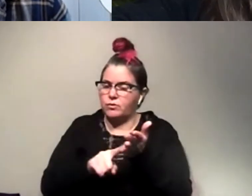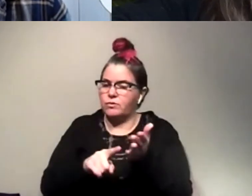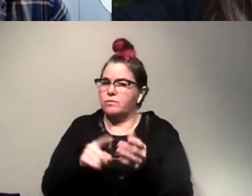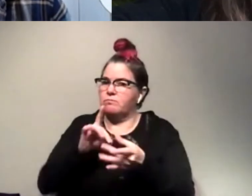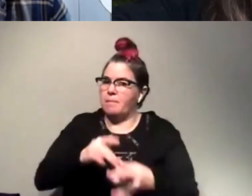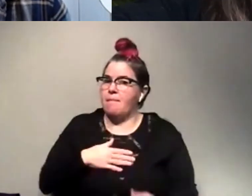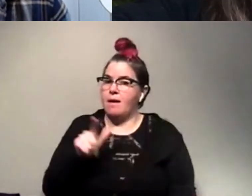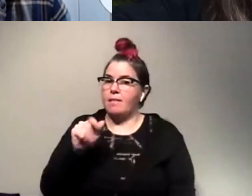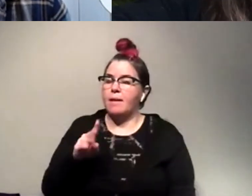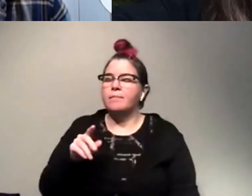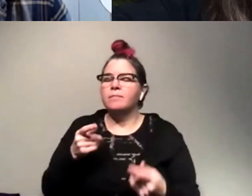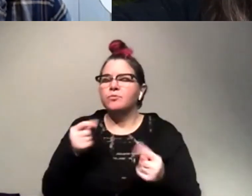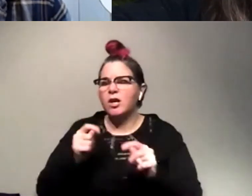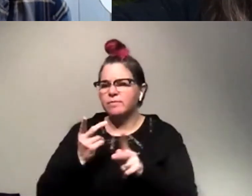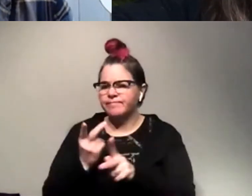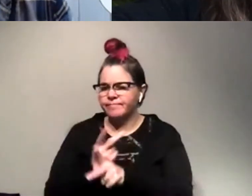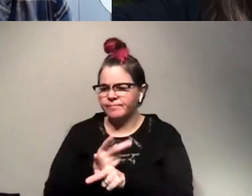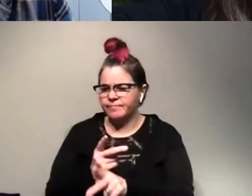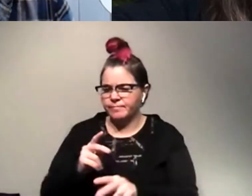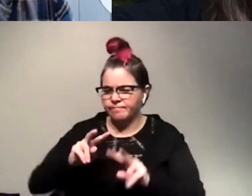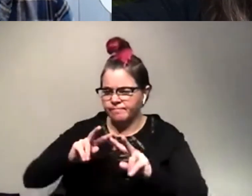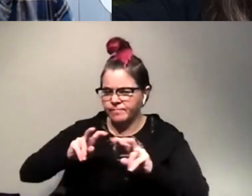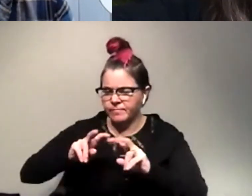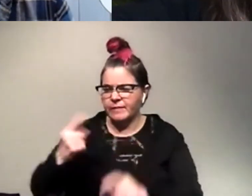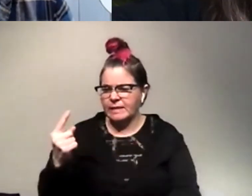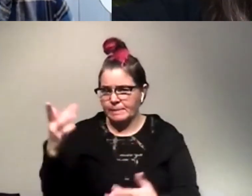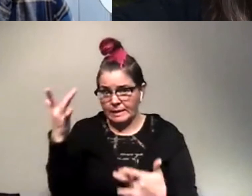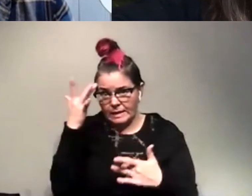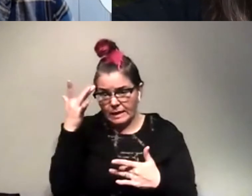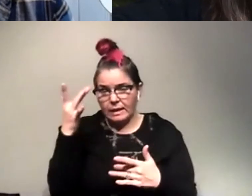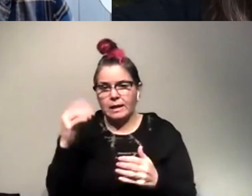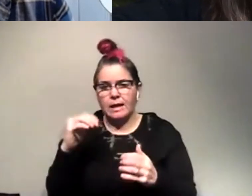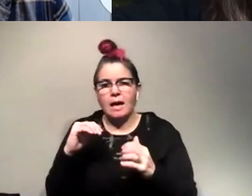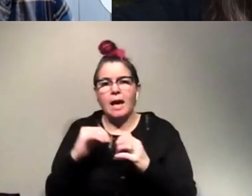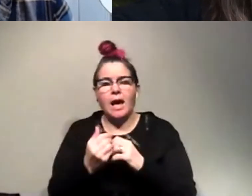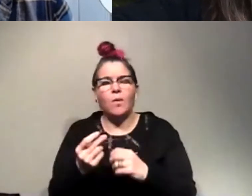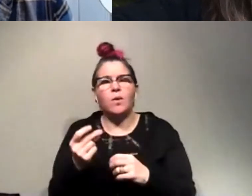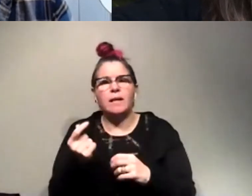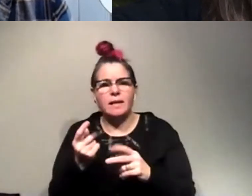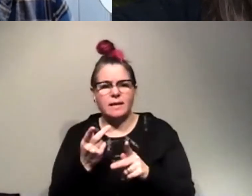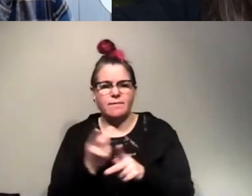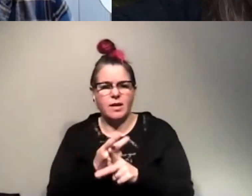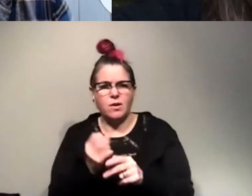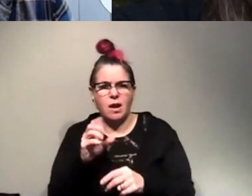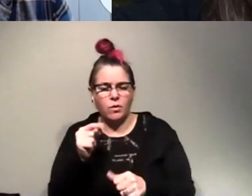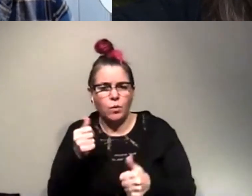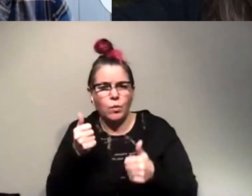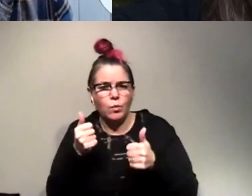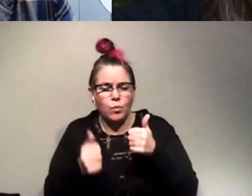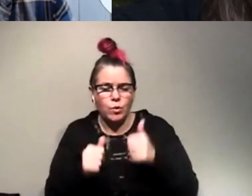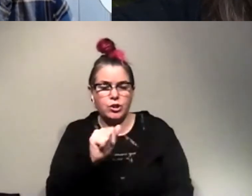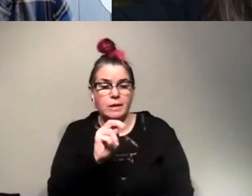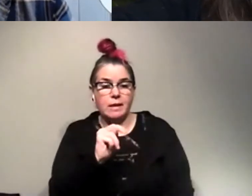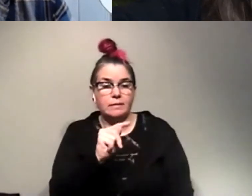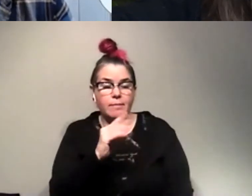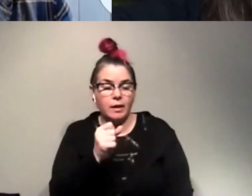is trying to see if someone is sick, how can we very quickly figure out what antibiotics will work